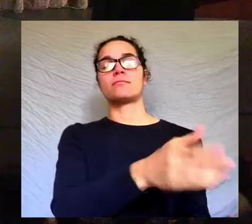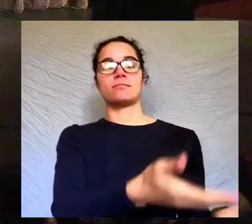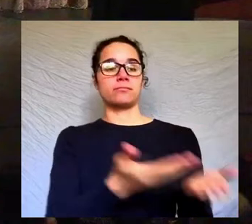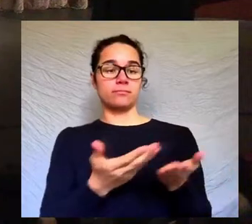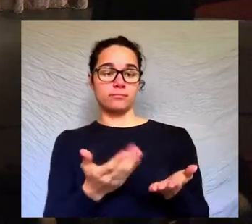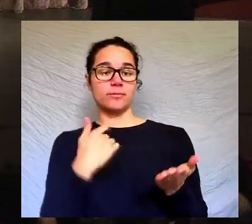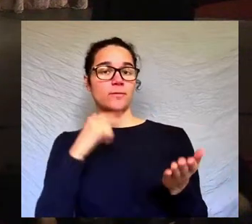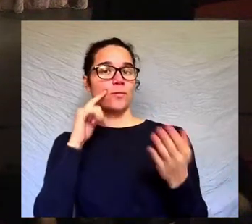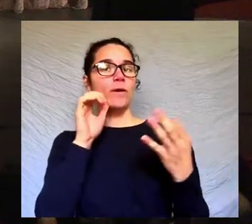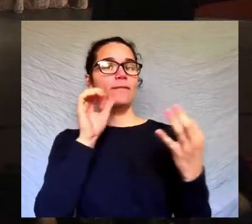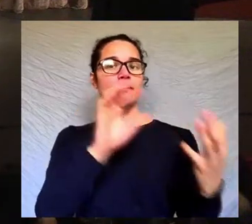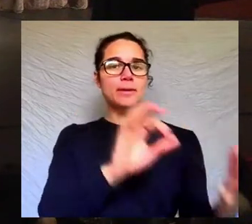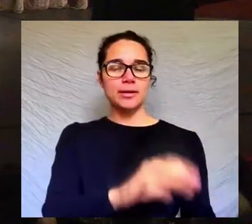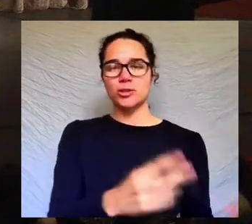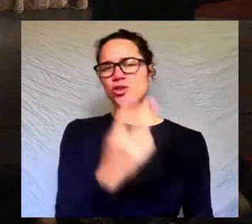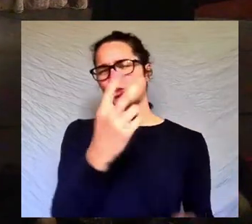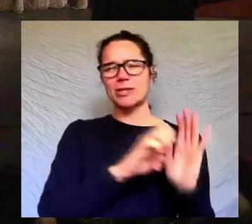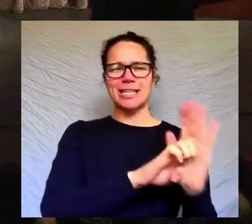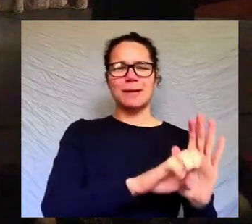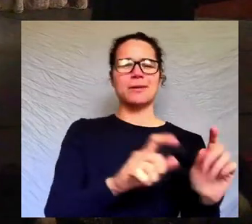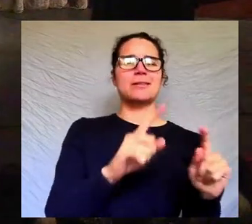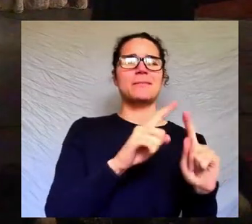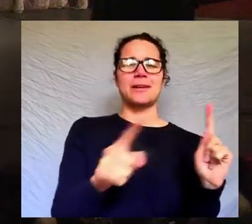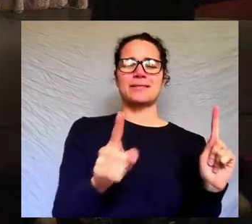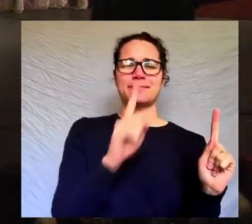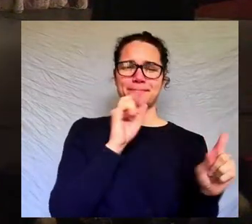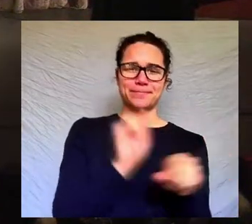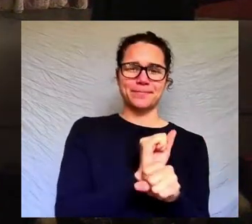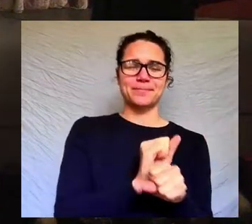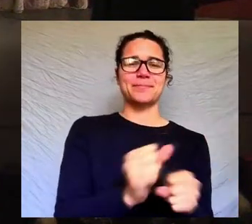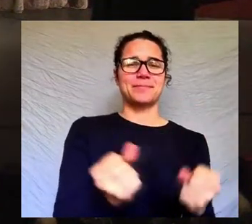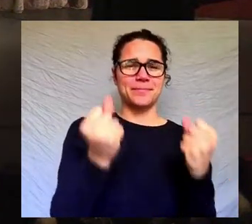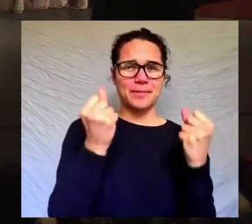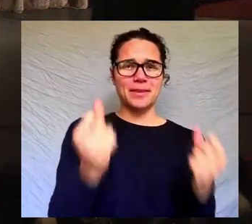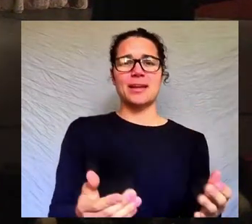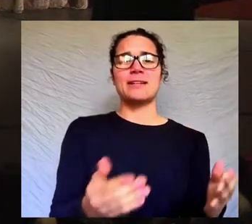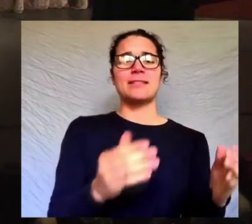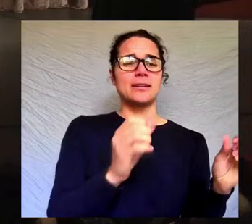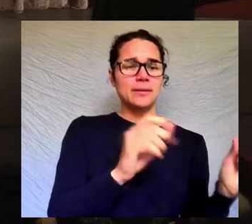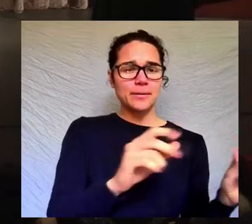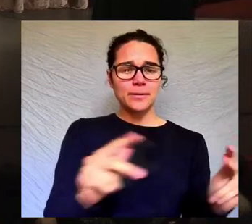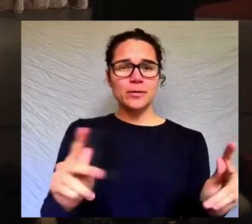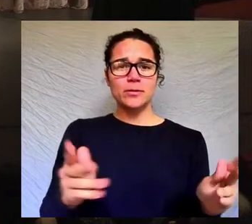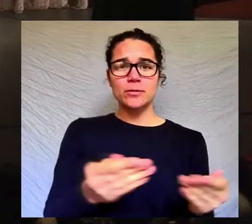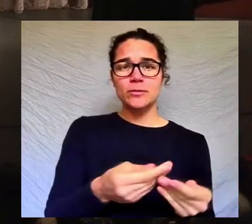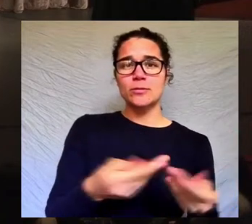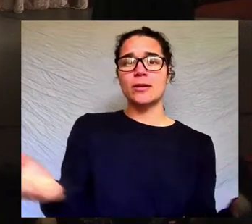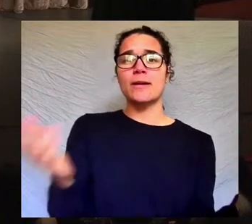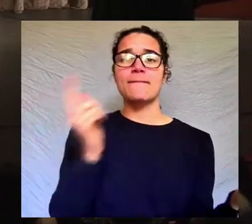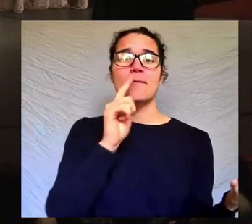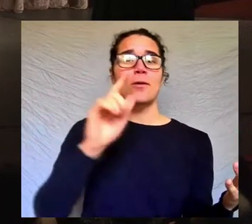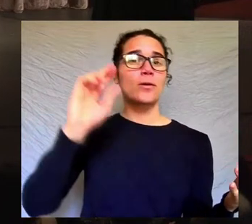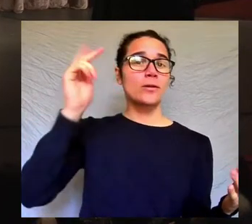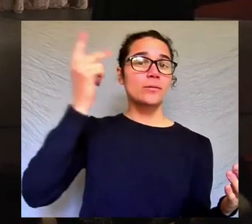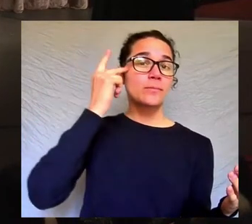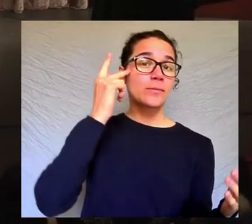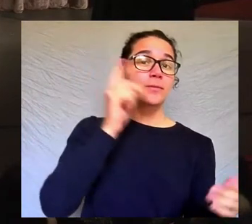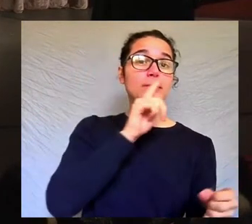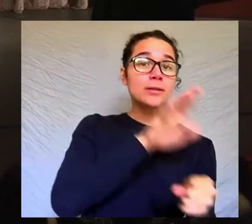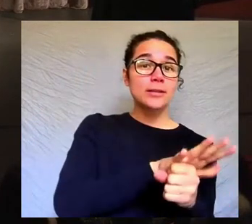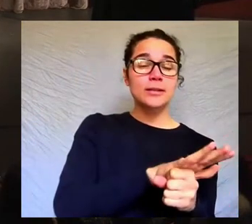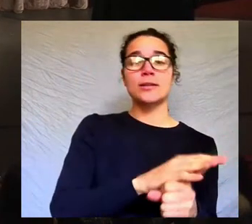represent a fraction of the commitment and support for civic education, both for our own students and faculty, and for students